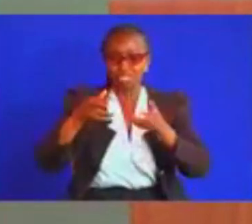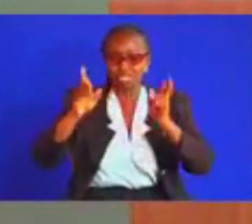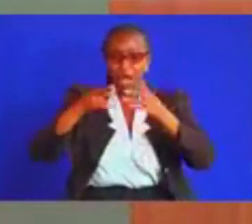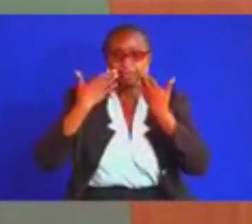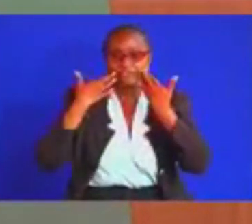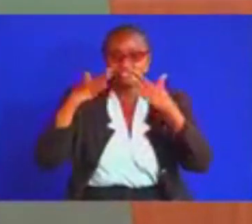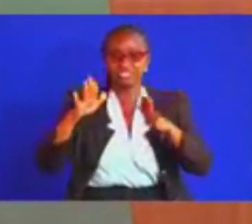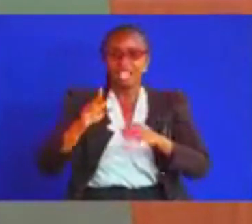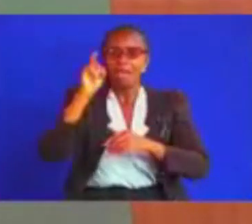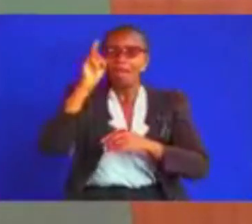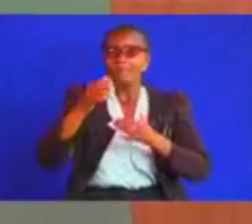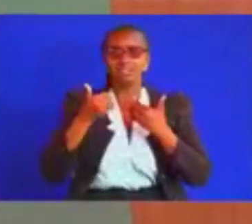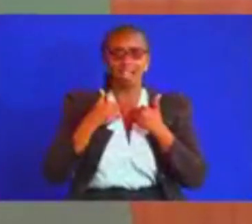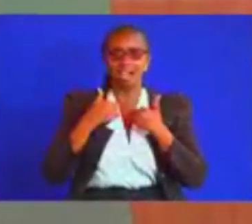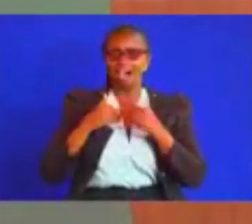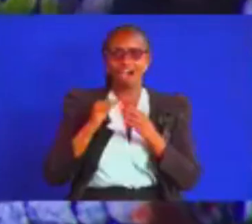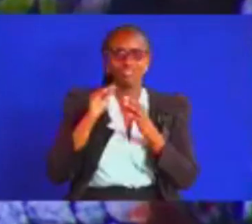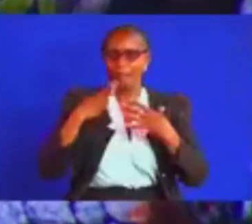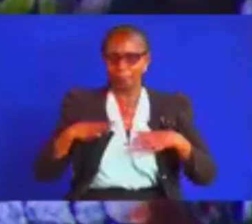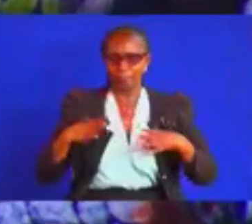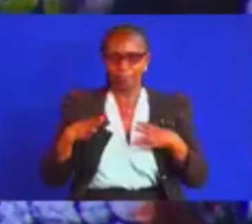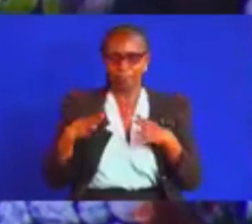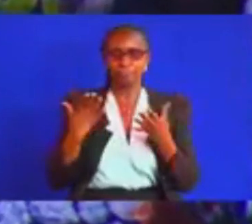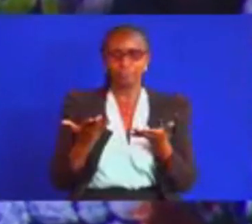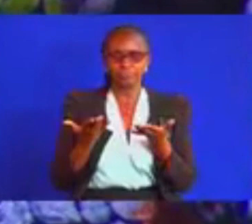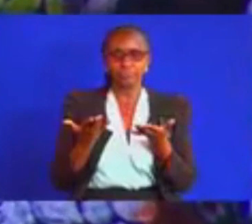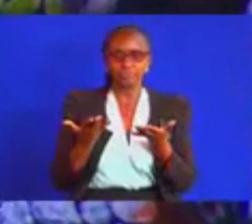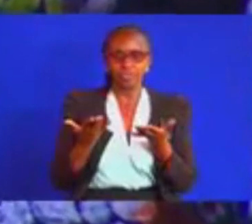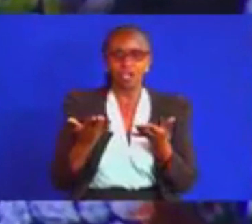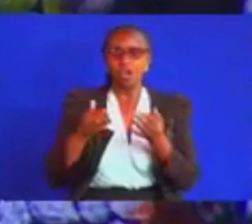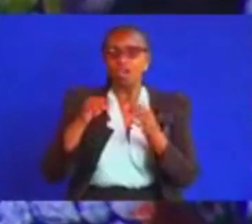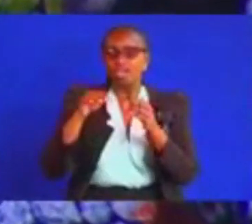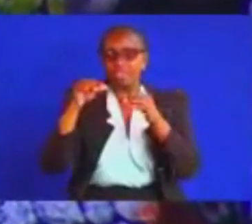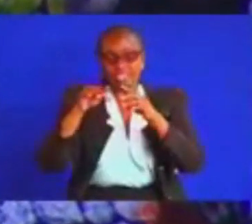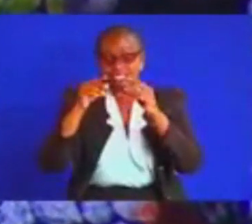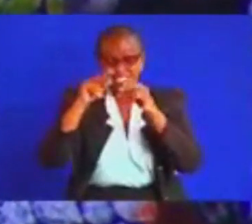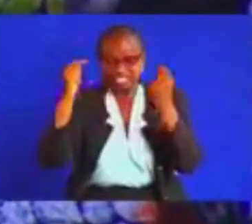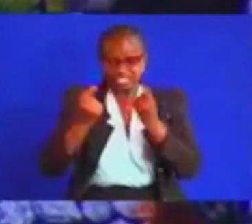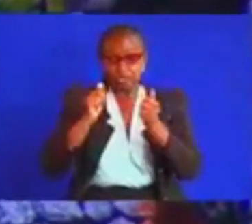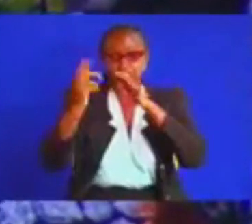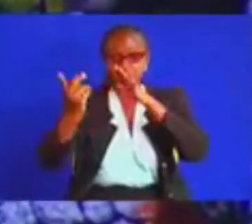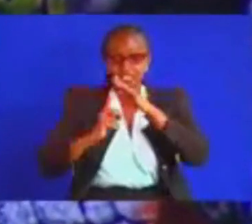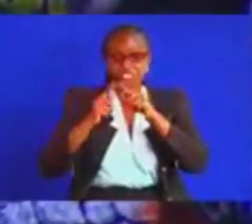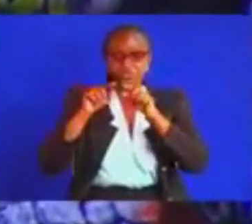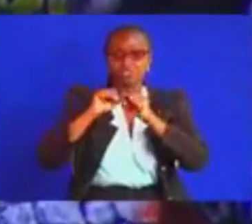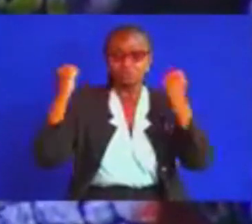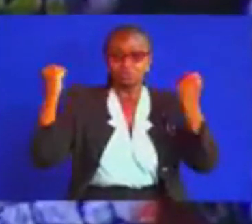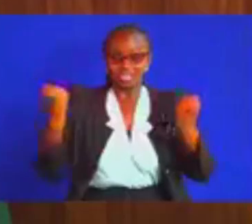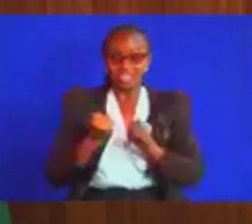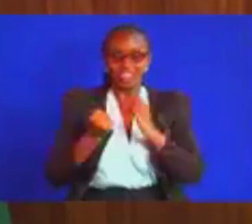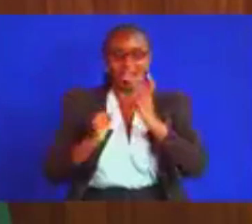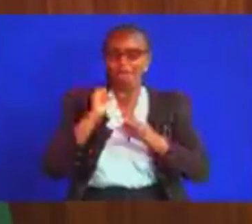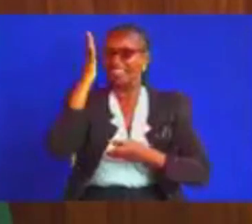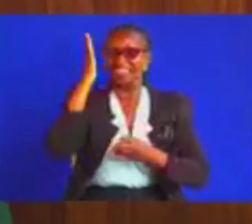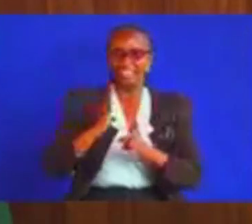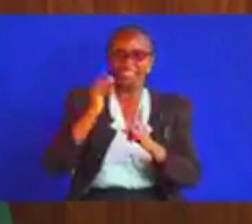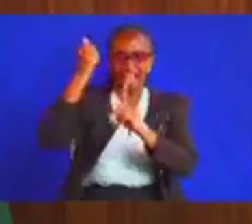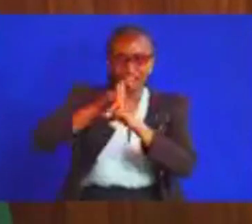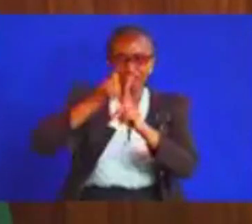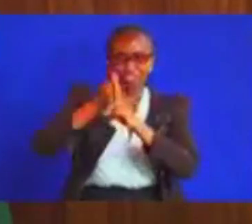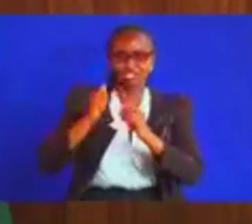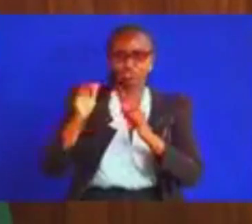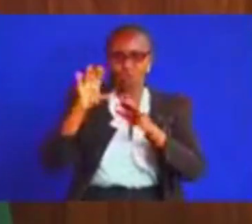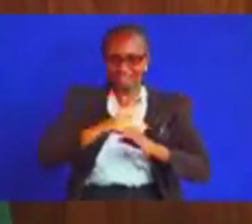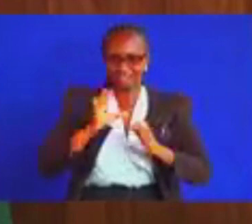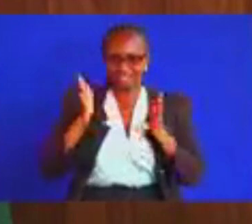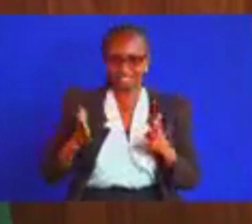There has to be an aspect of this conference that ministers to society. I will never advocate a Christian